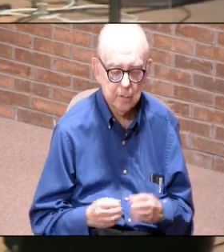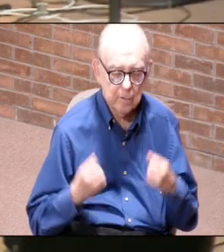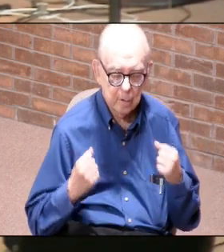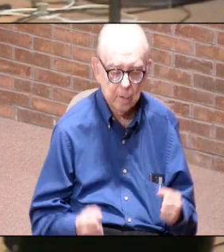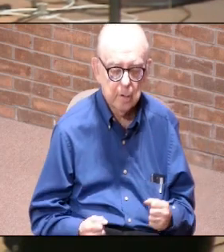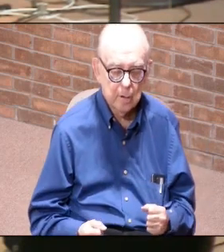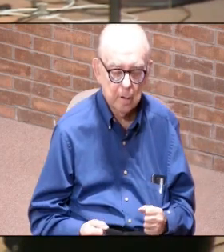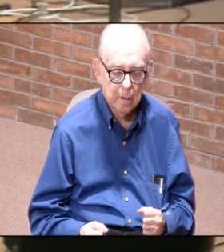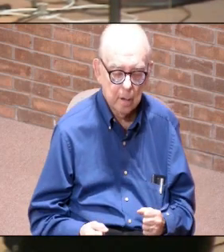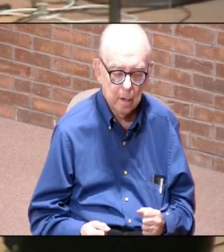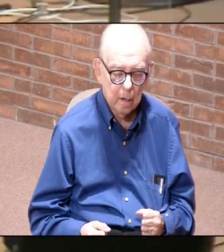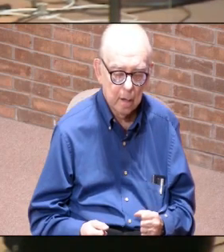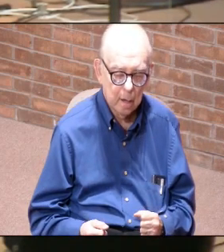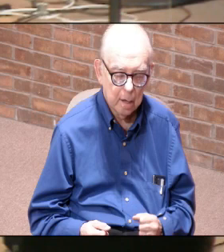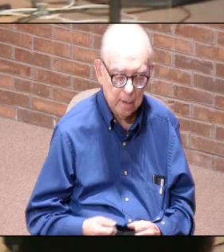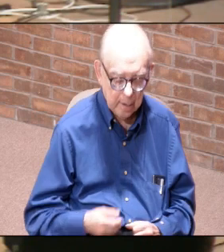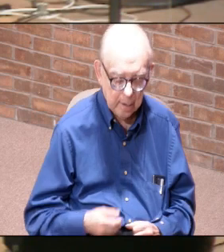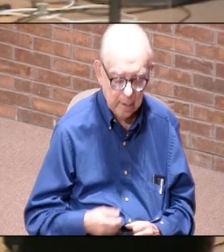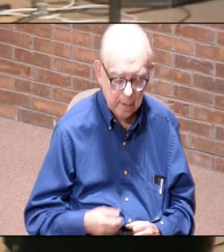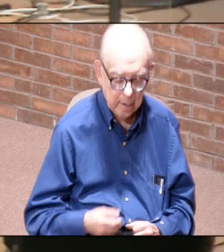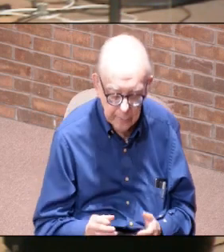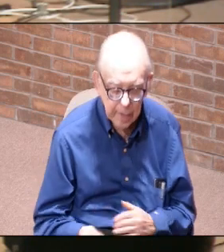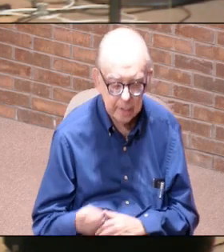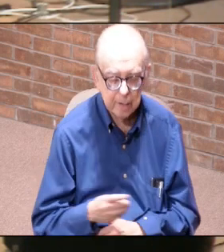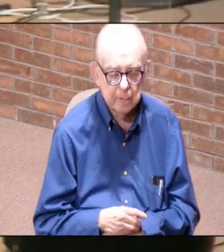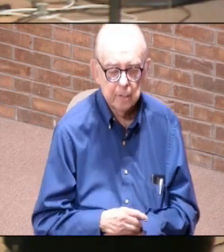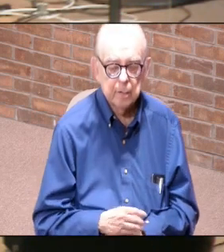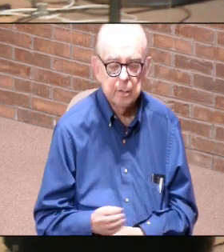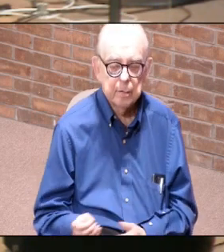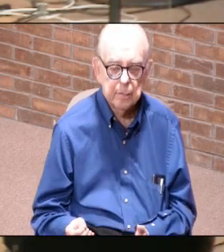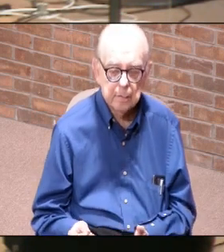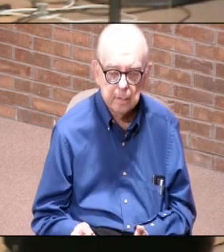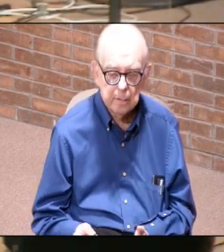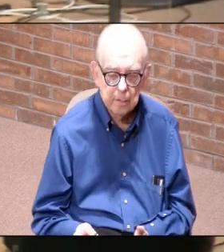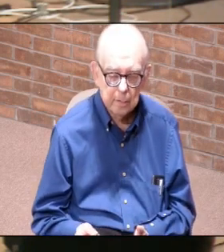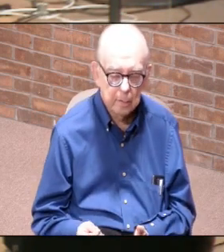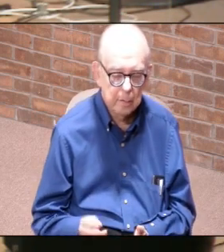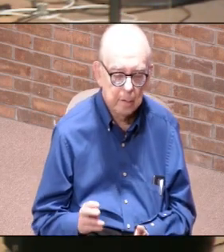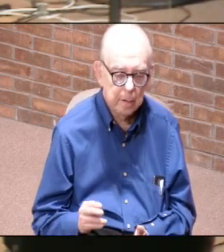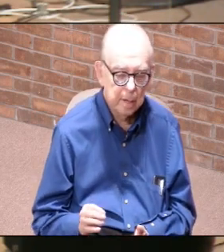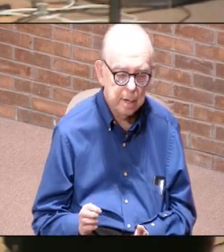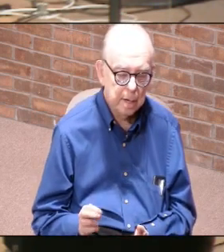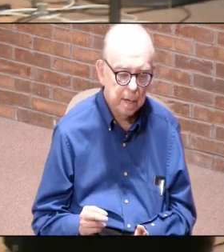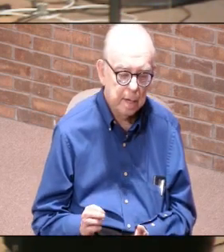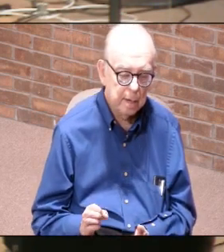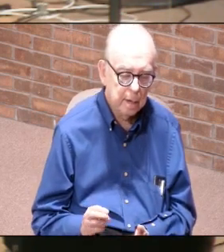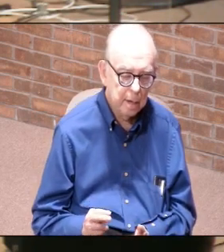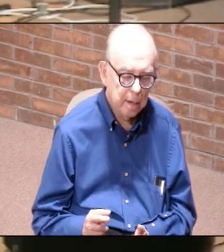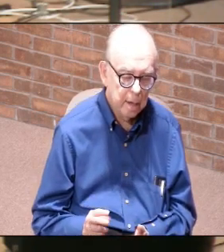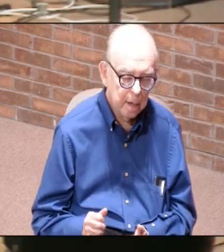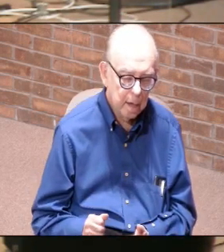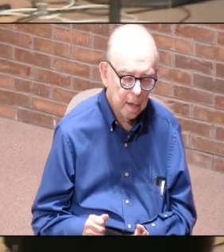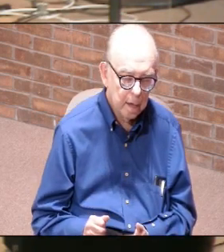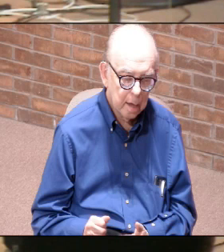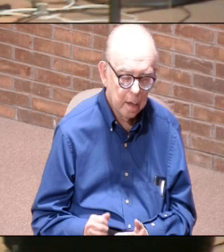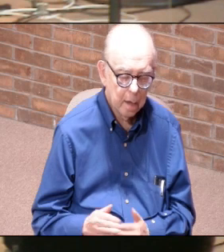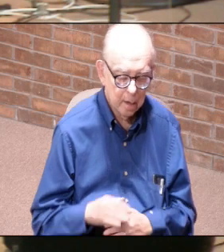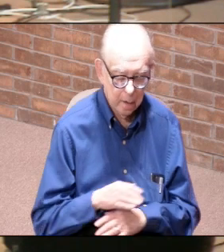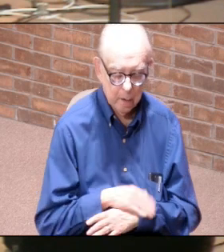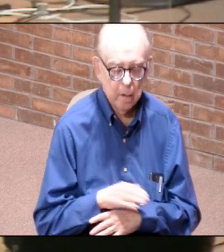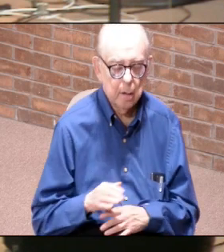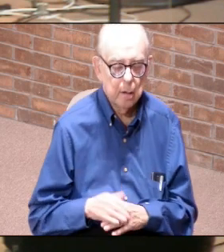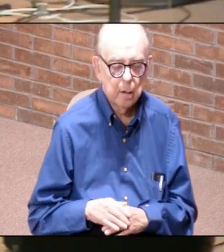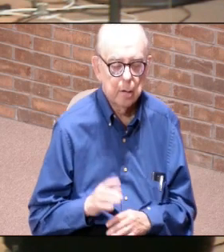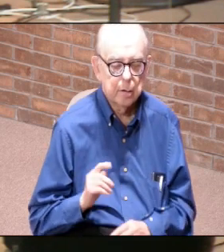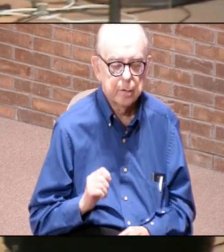the strongest empire of the day. And Nineveh was on the banks of the